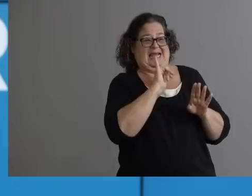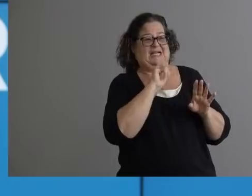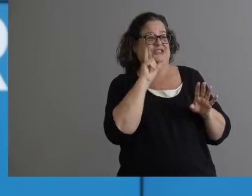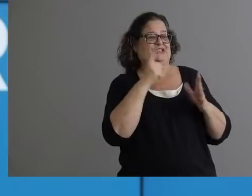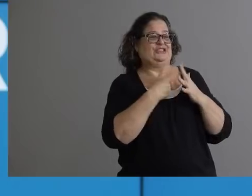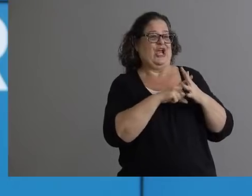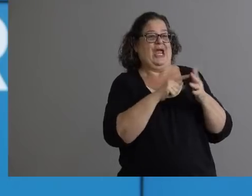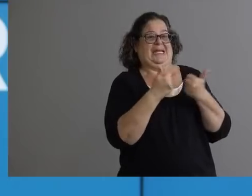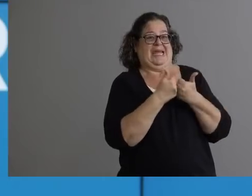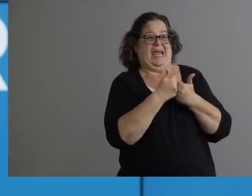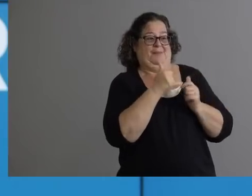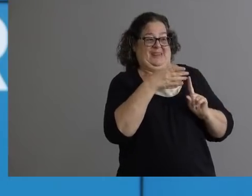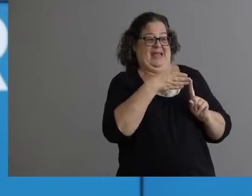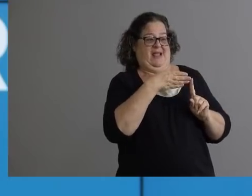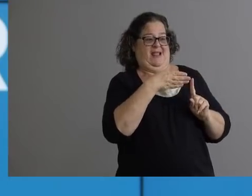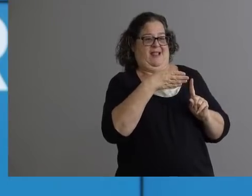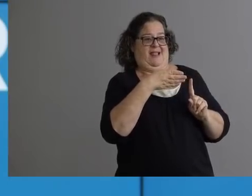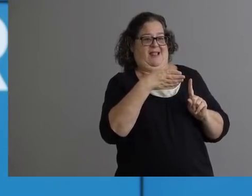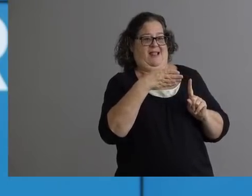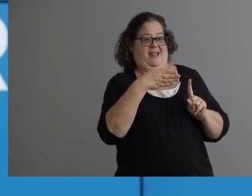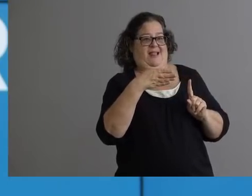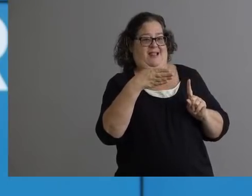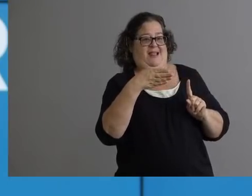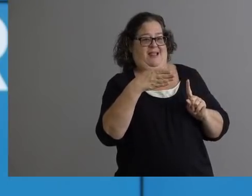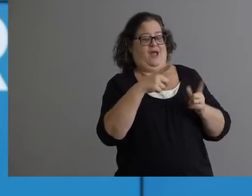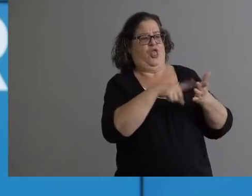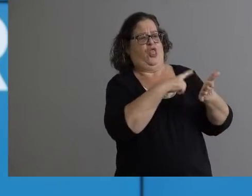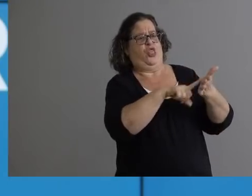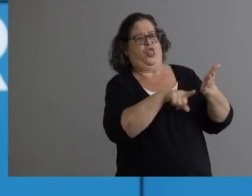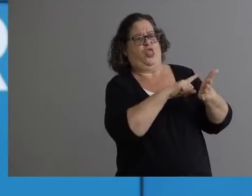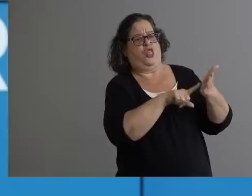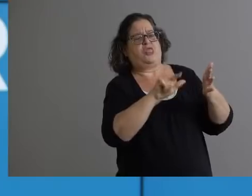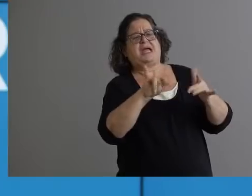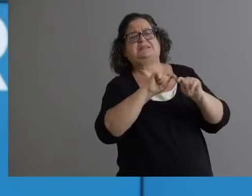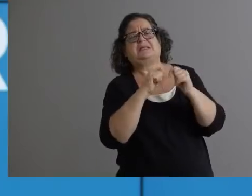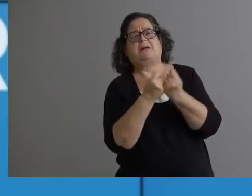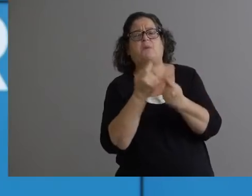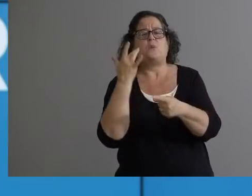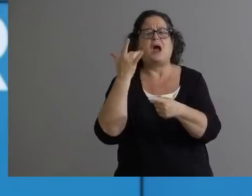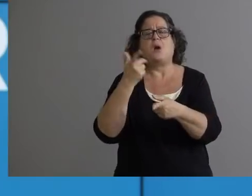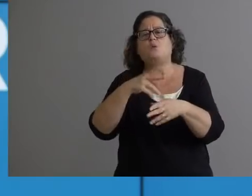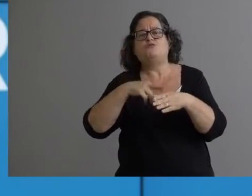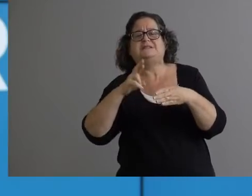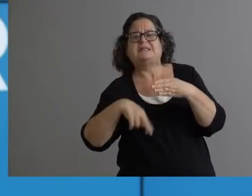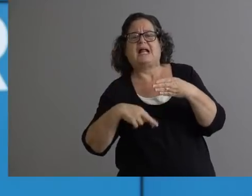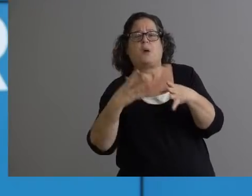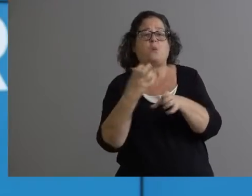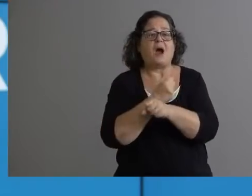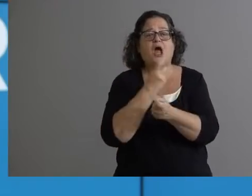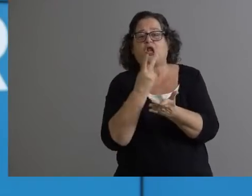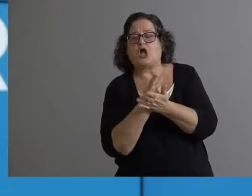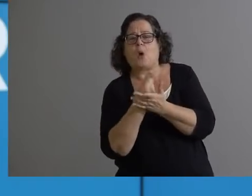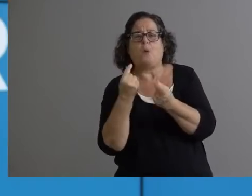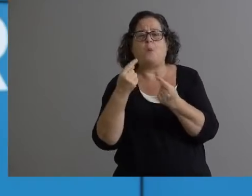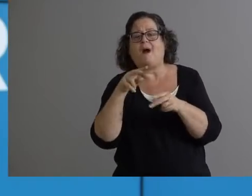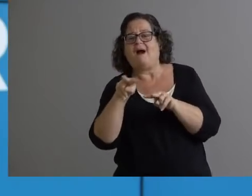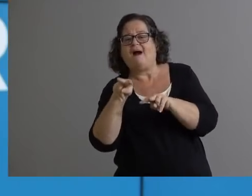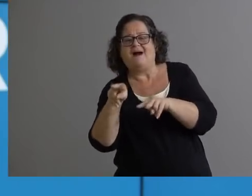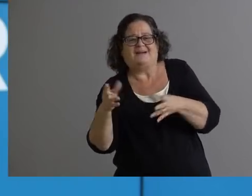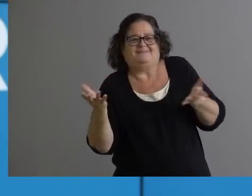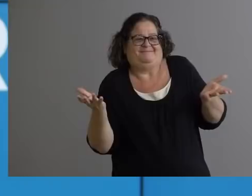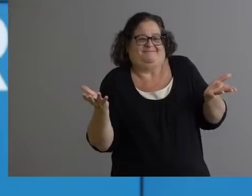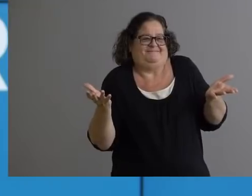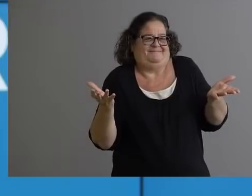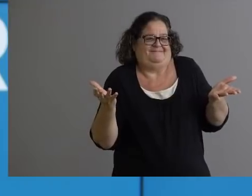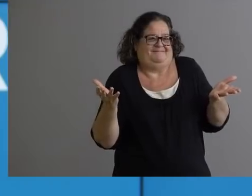team before we know what the result is. And I am confident, and today I don't think I could have been any more direct